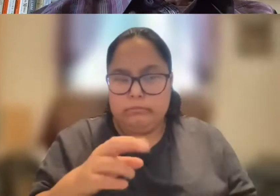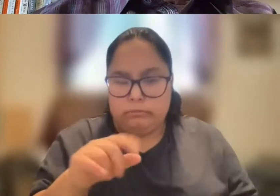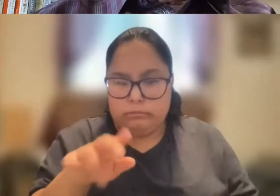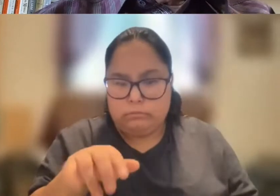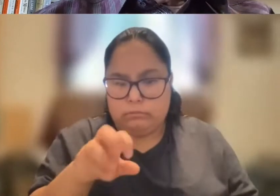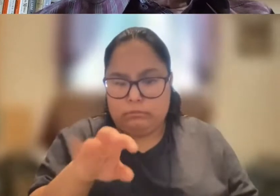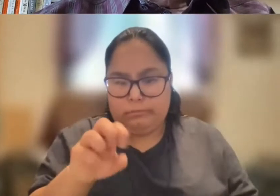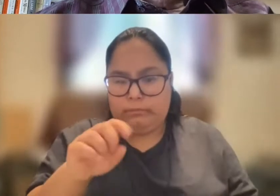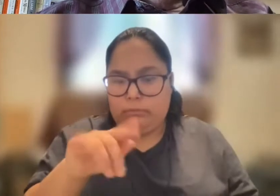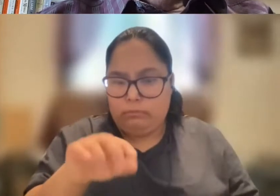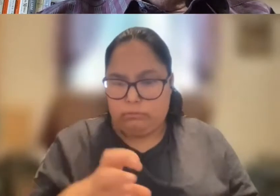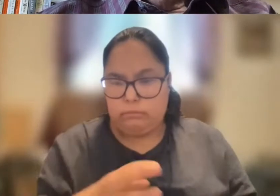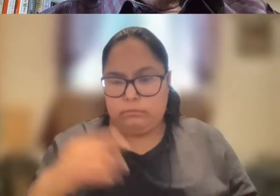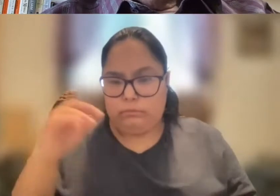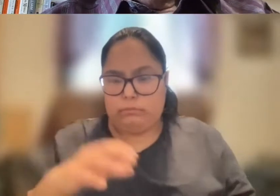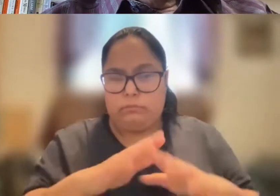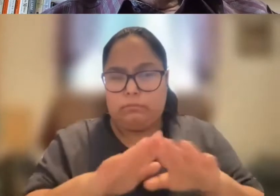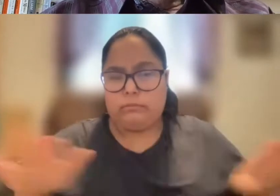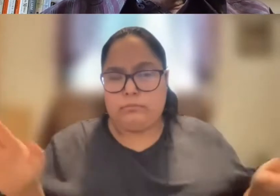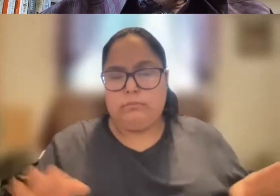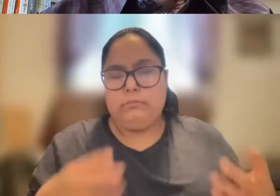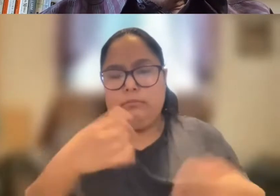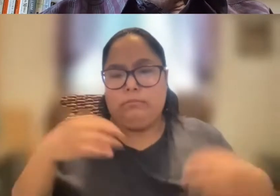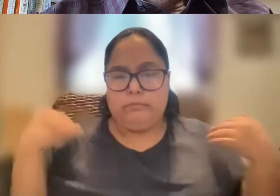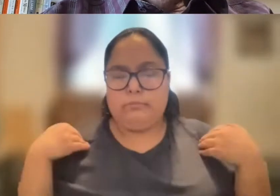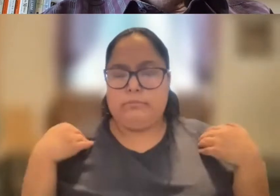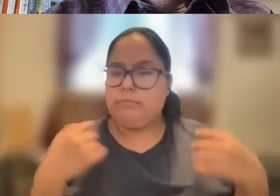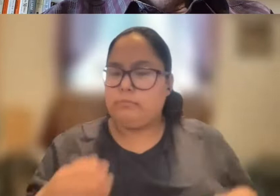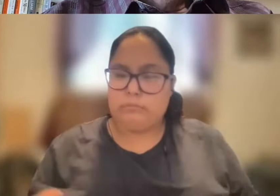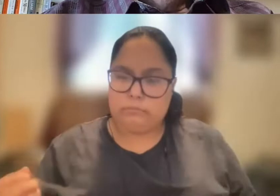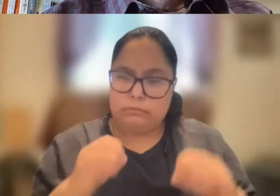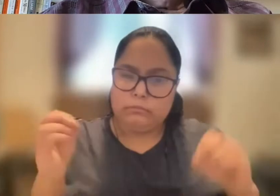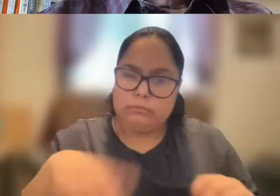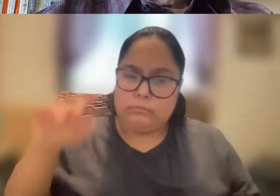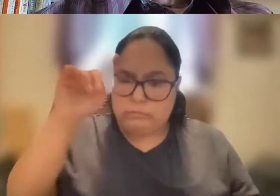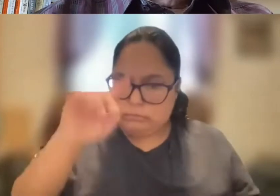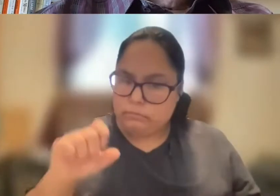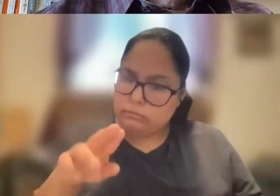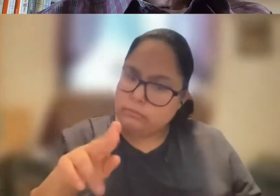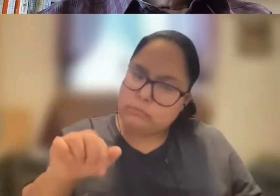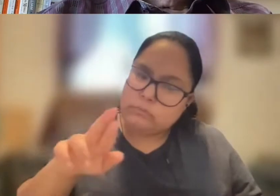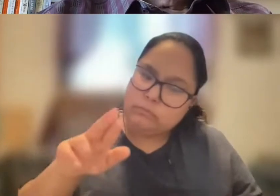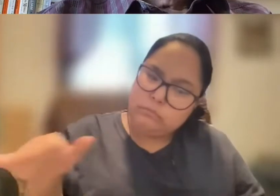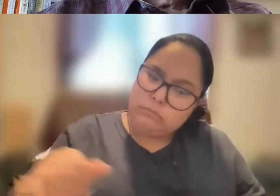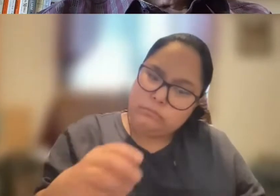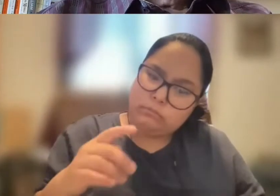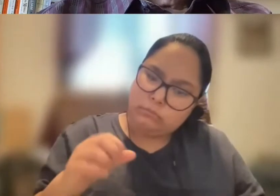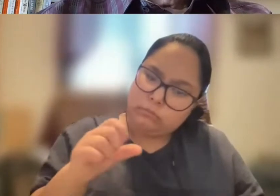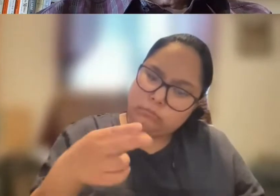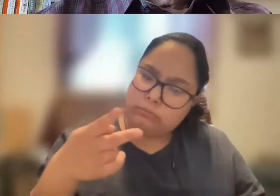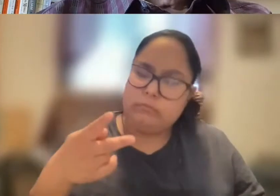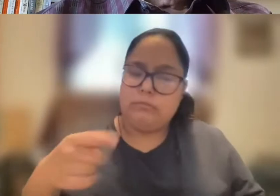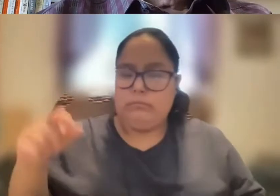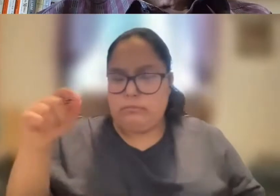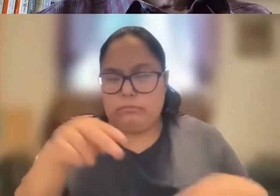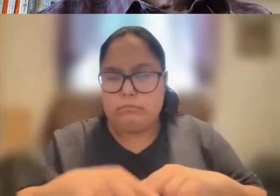optimistic, that by opening this up and having not only our own advisory group, but sitting at